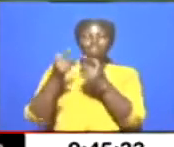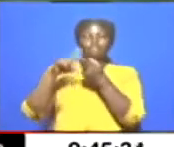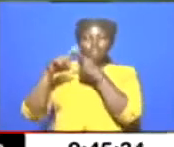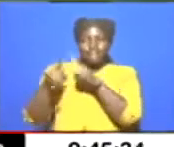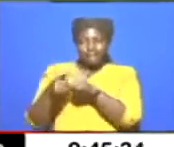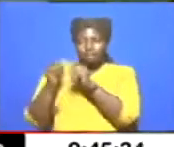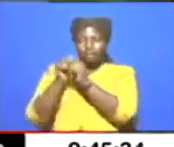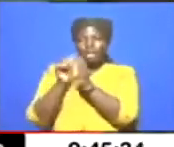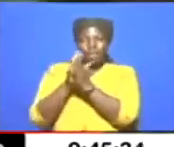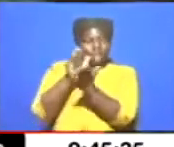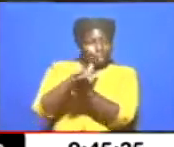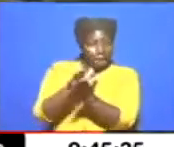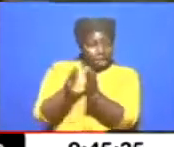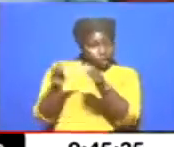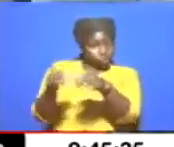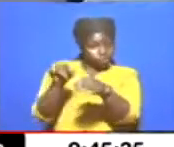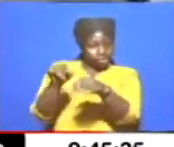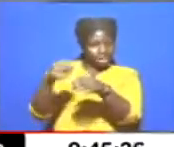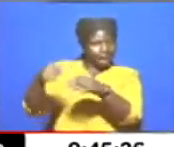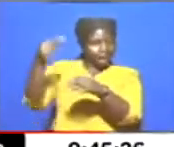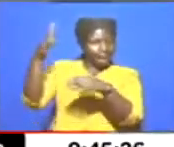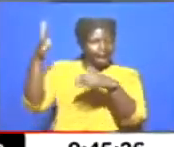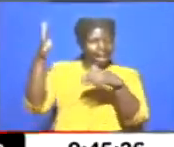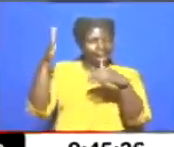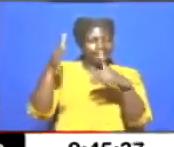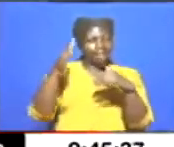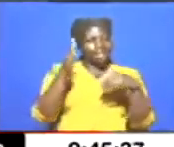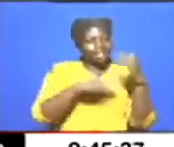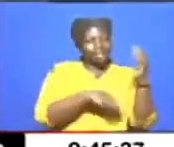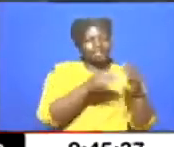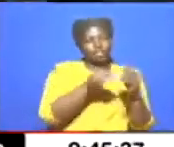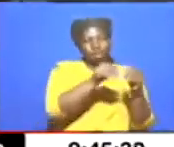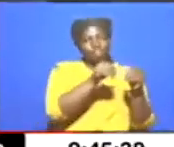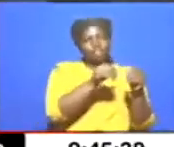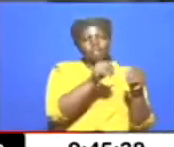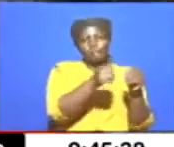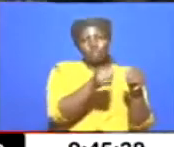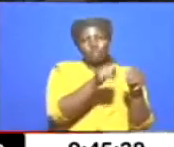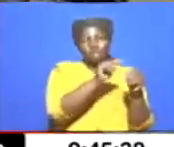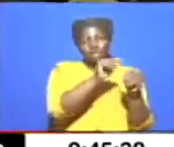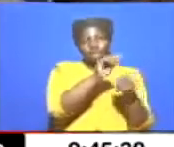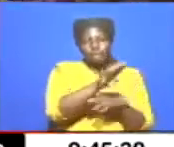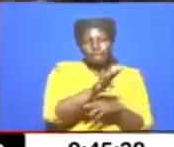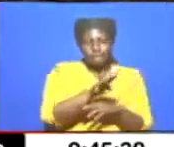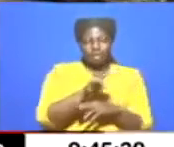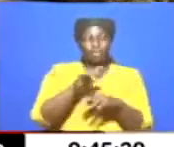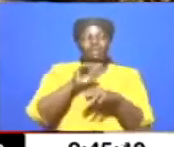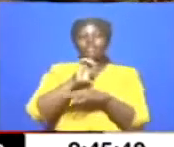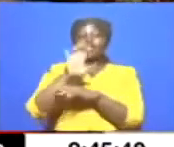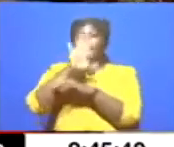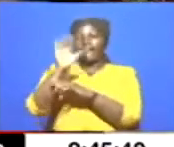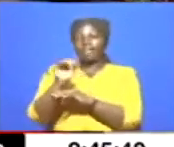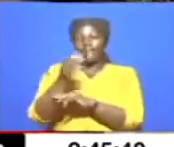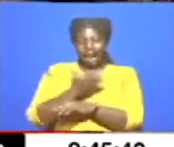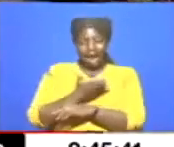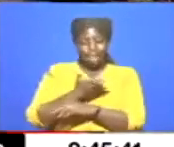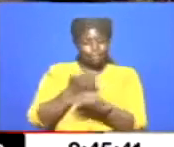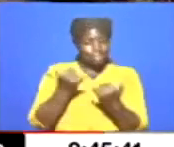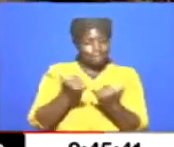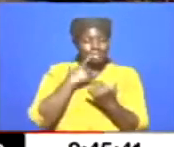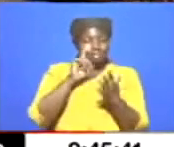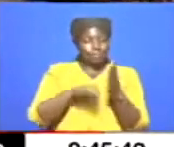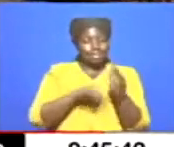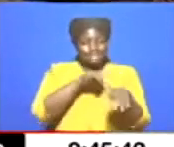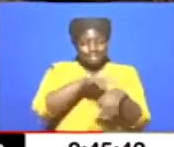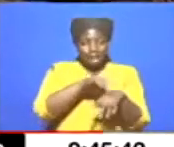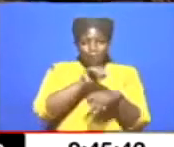categories is also higher among unresolved NTBs. The East African Business Council now says it is time NTBs are